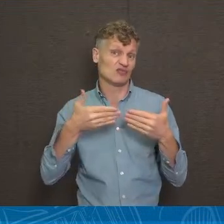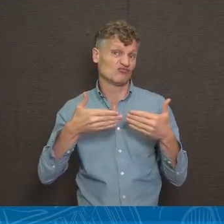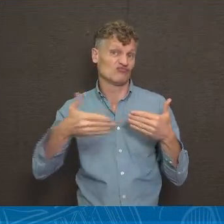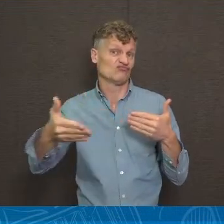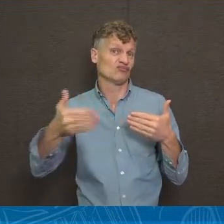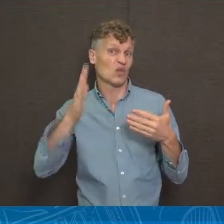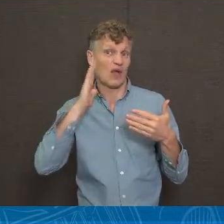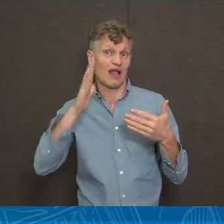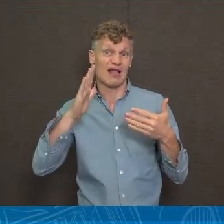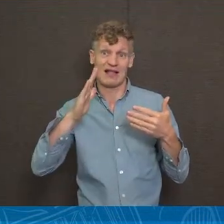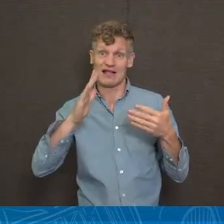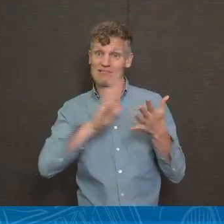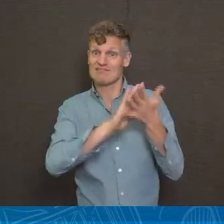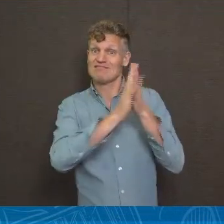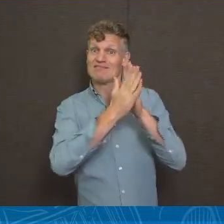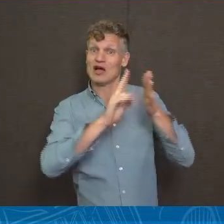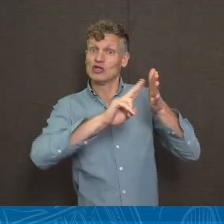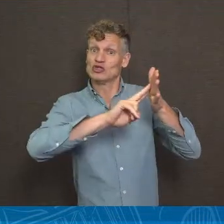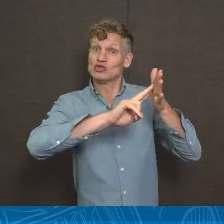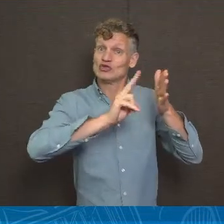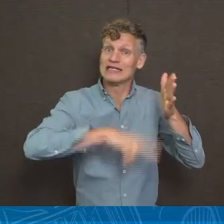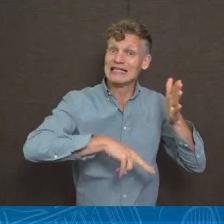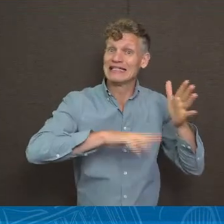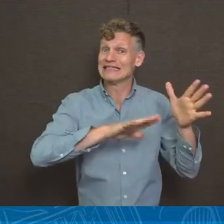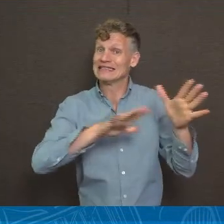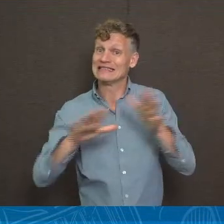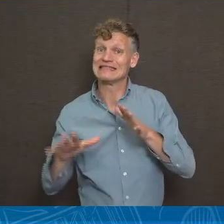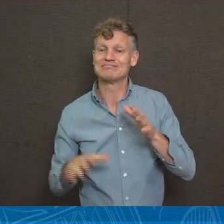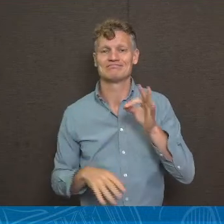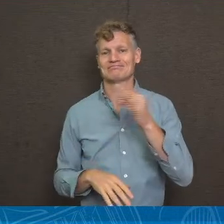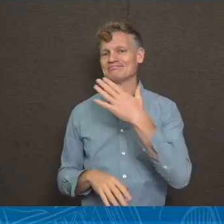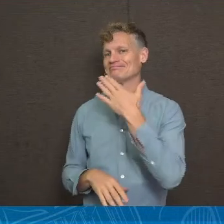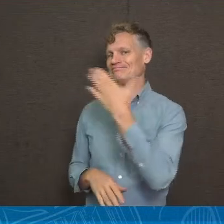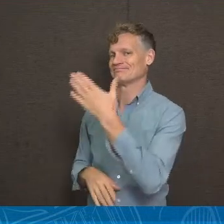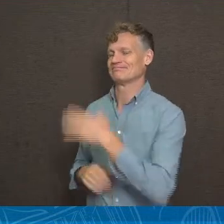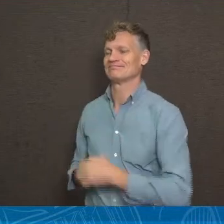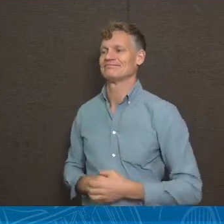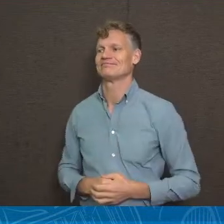future. Thank you. Now, since you alluded to something, and I will